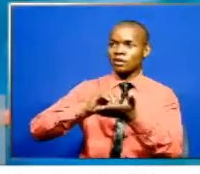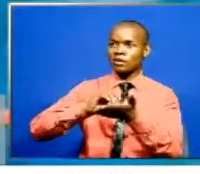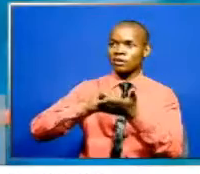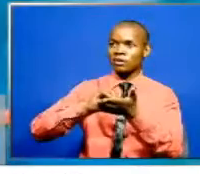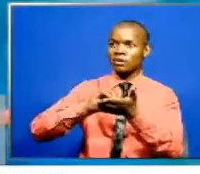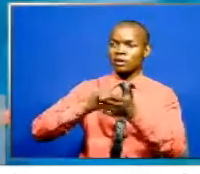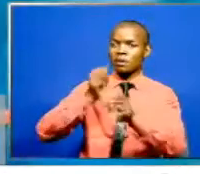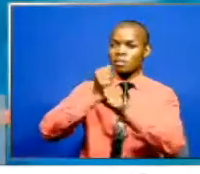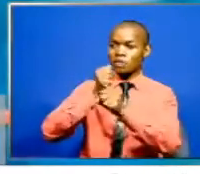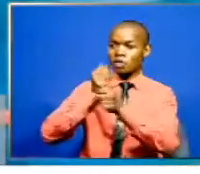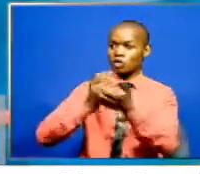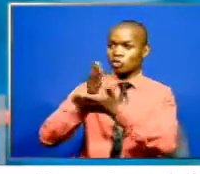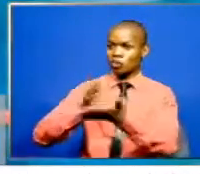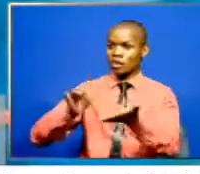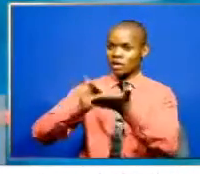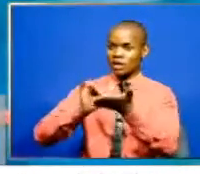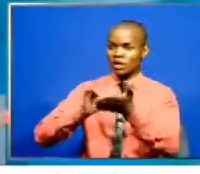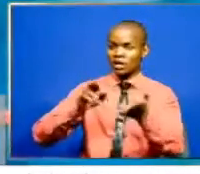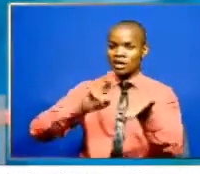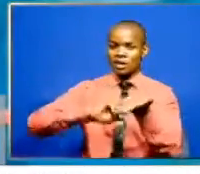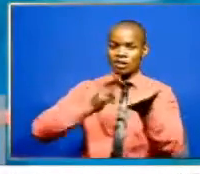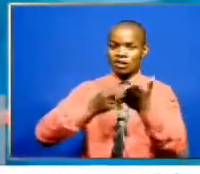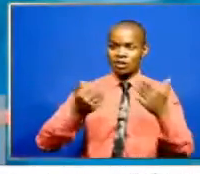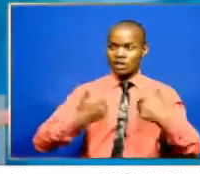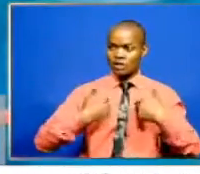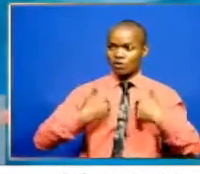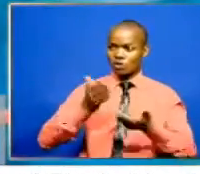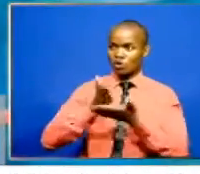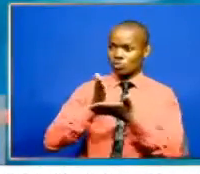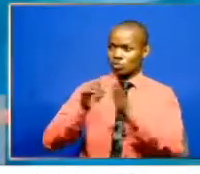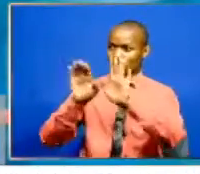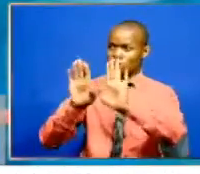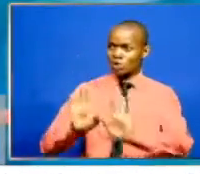mobilization of domestic resources is critical.